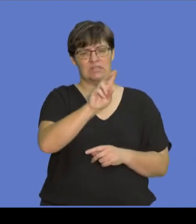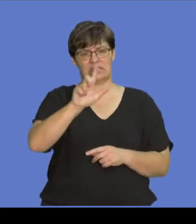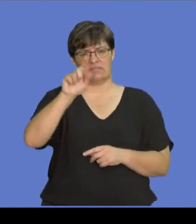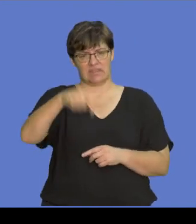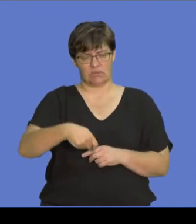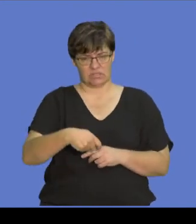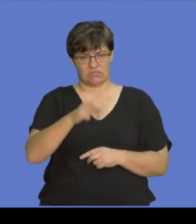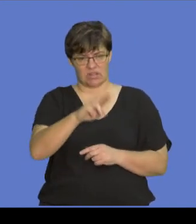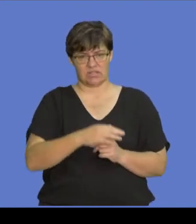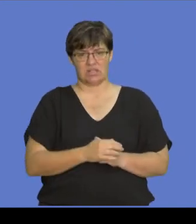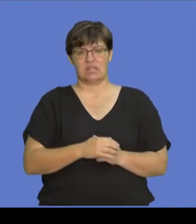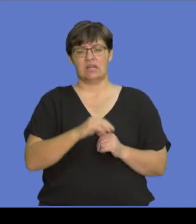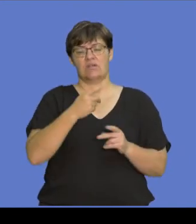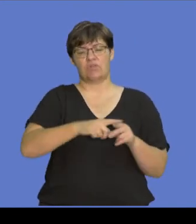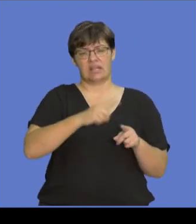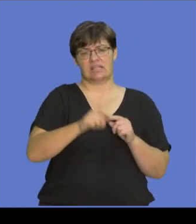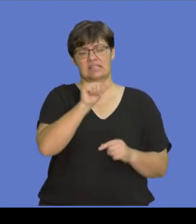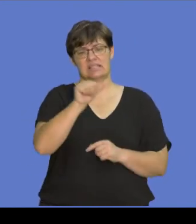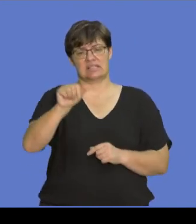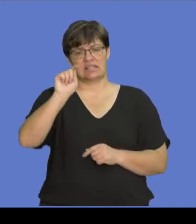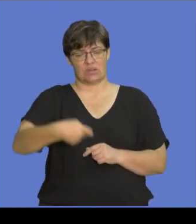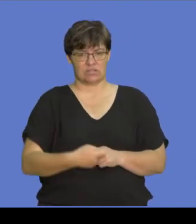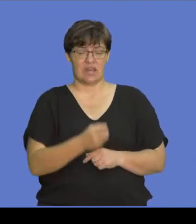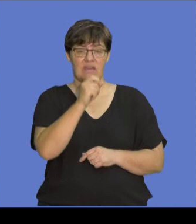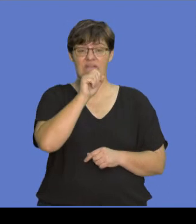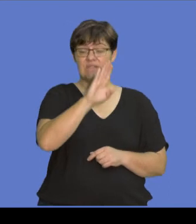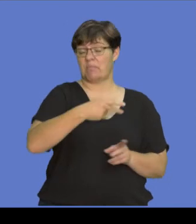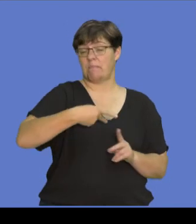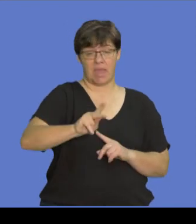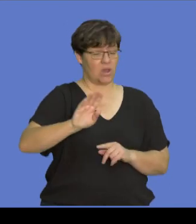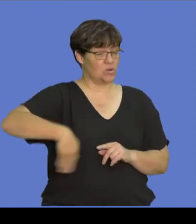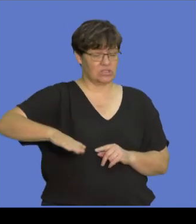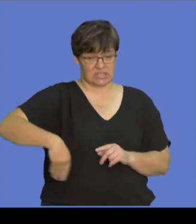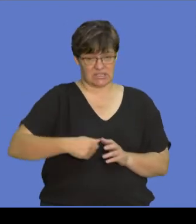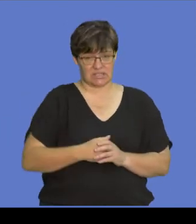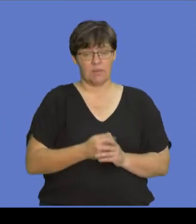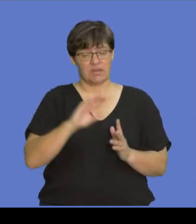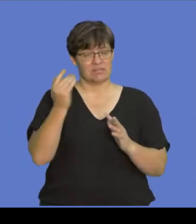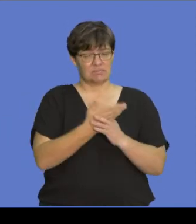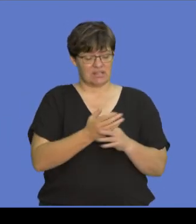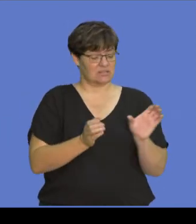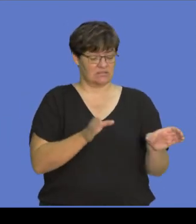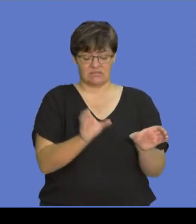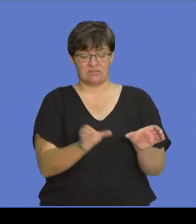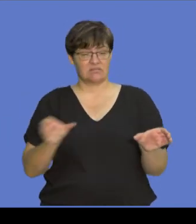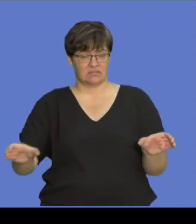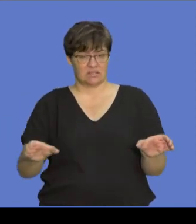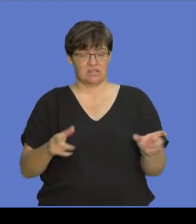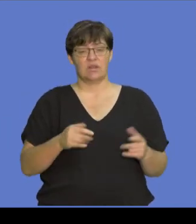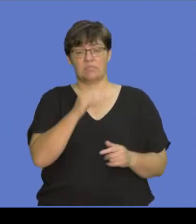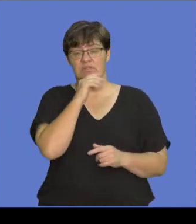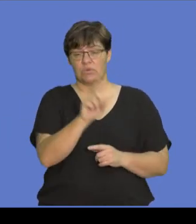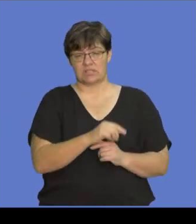was 66,000. The rent for February has not yet been paid. These are to be split according to the floor area. It means this